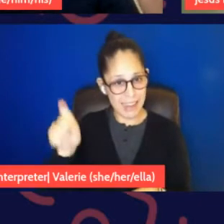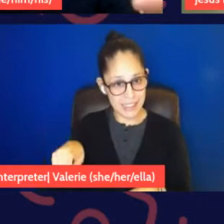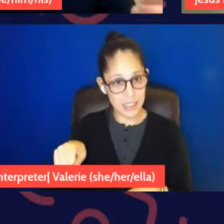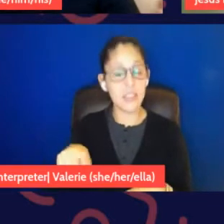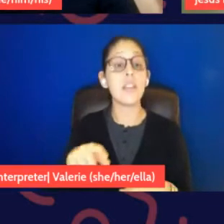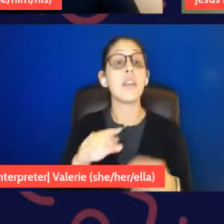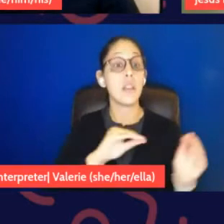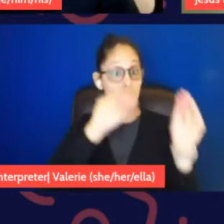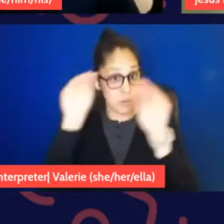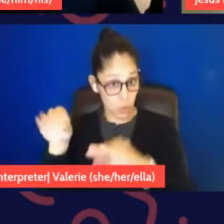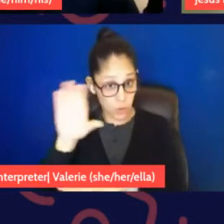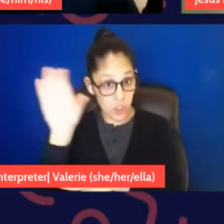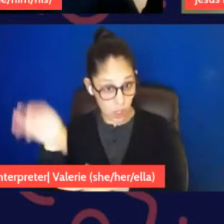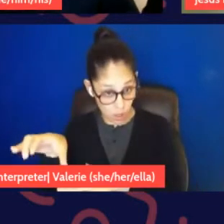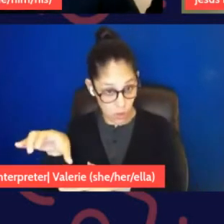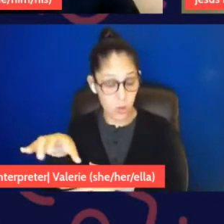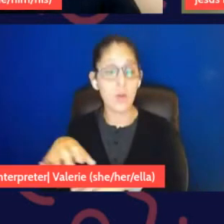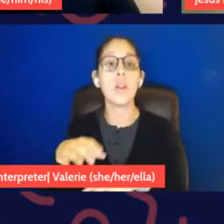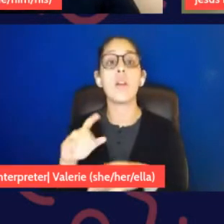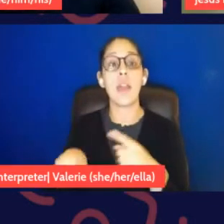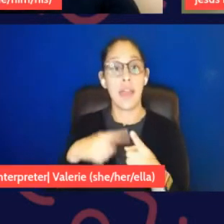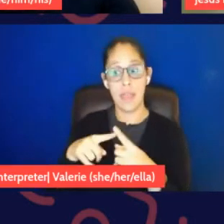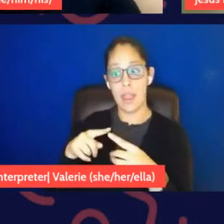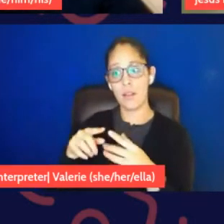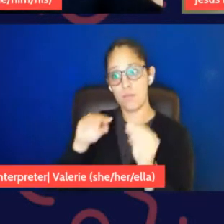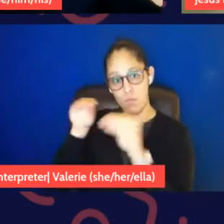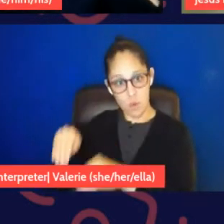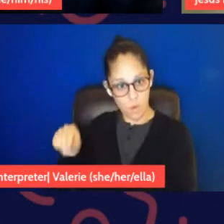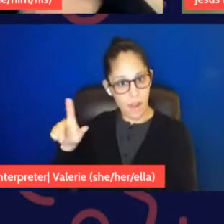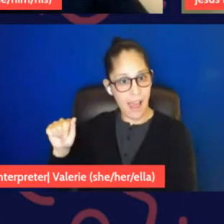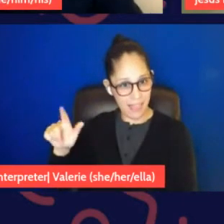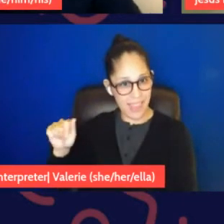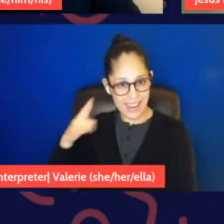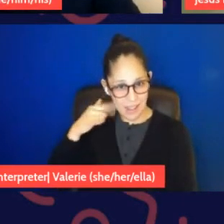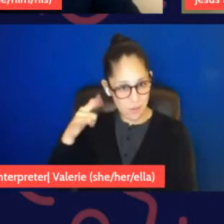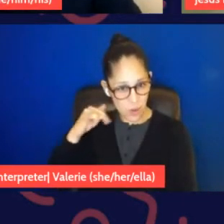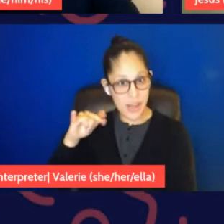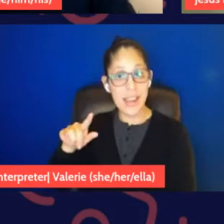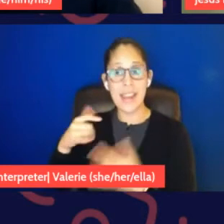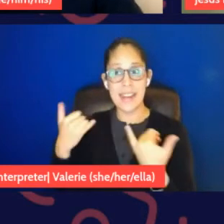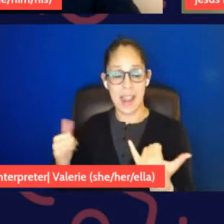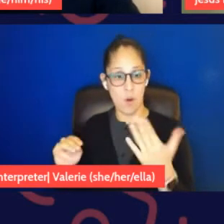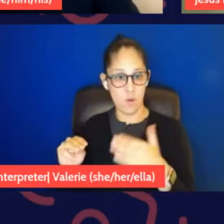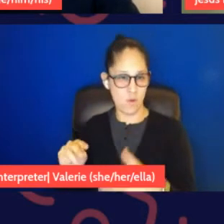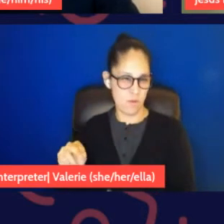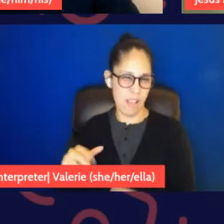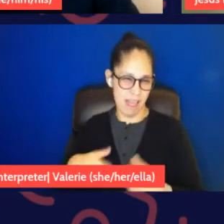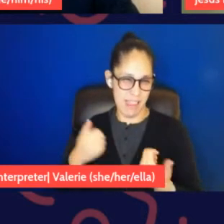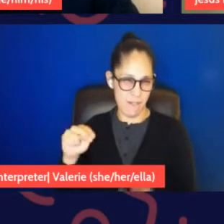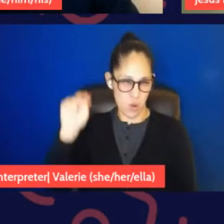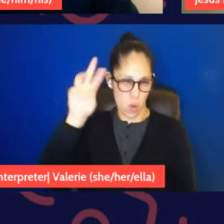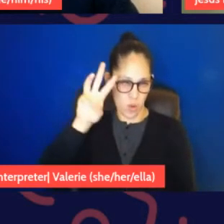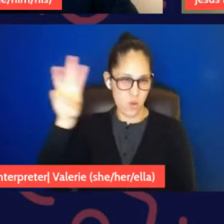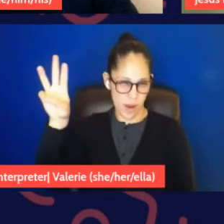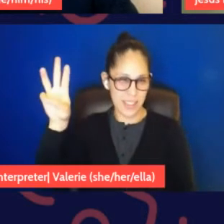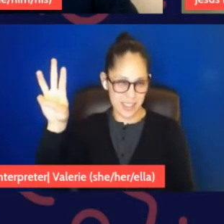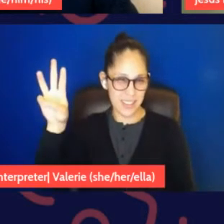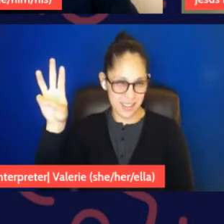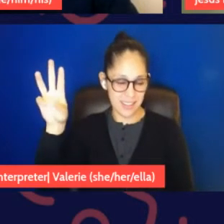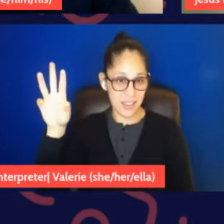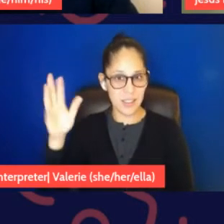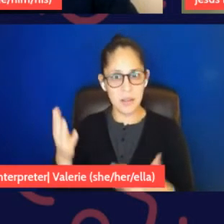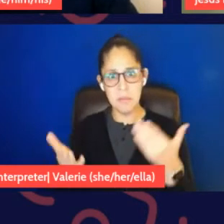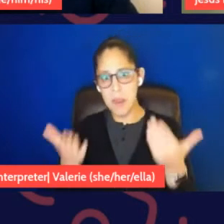Chicago, and then I spent a long time in LA, and then now I'm up in the Northwest here. So maybe we can each share